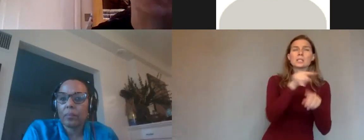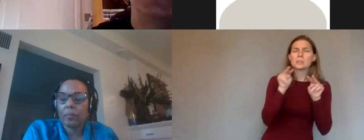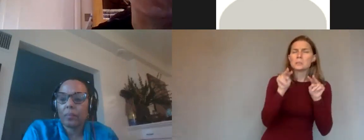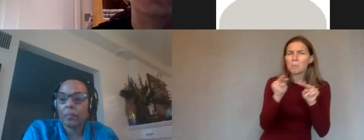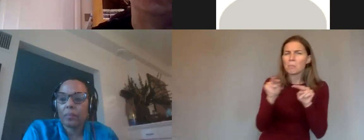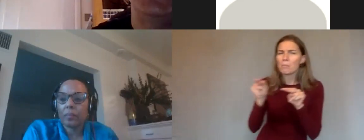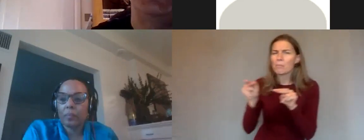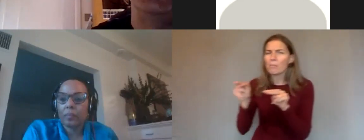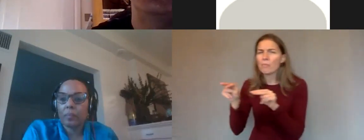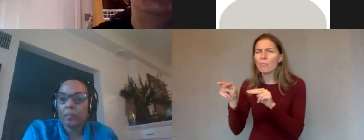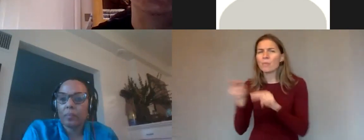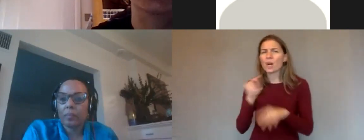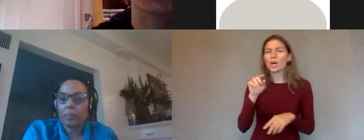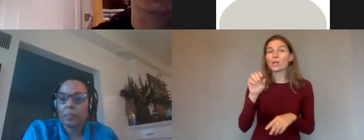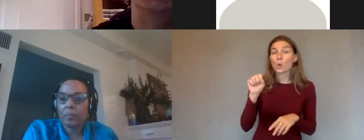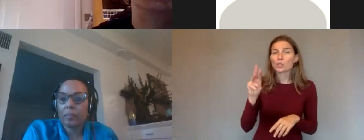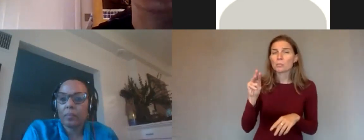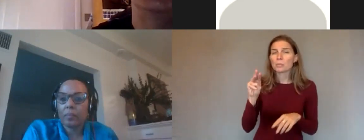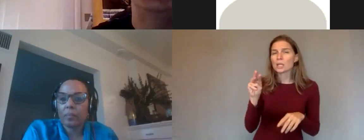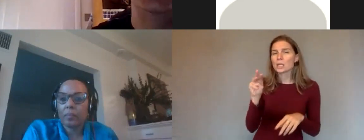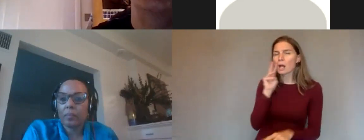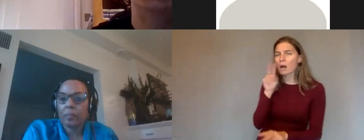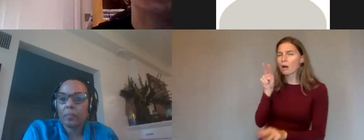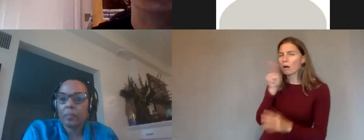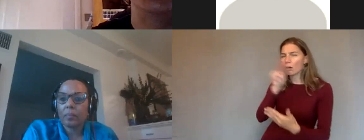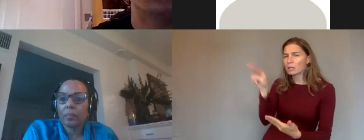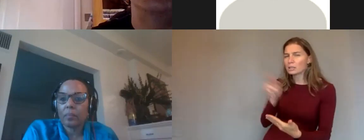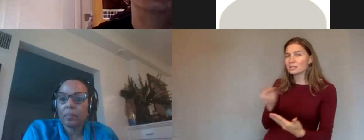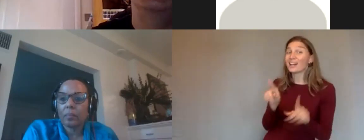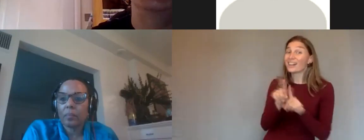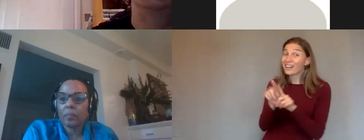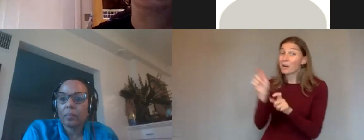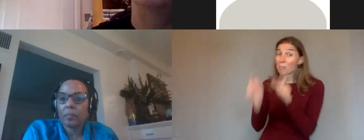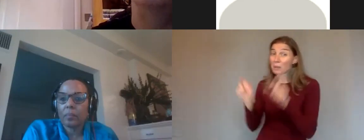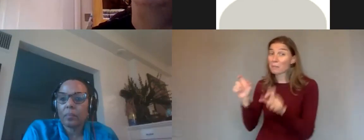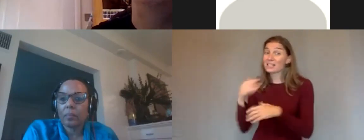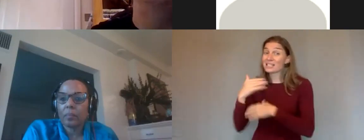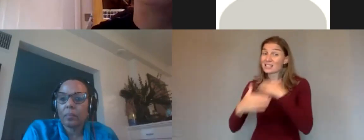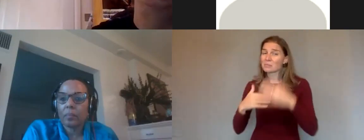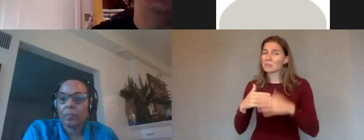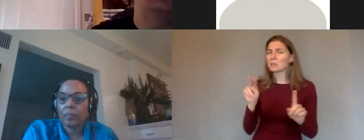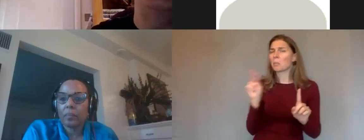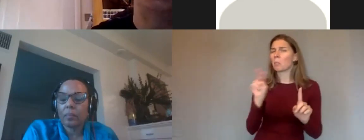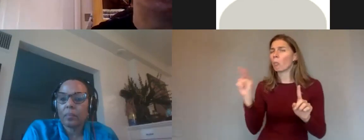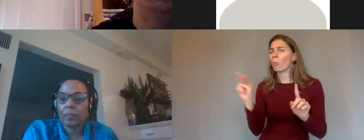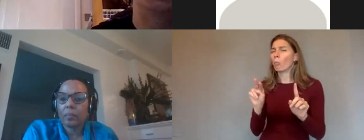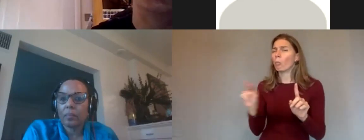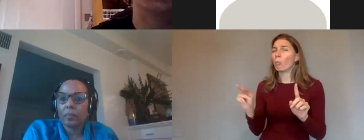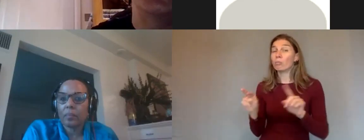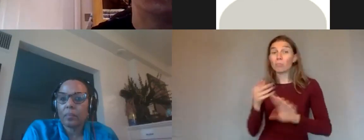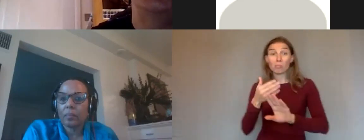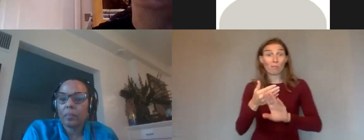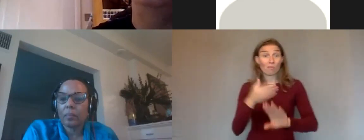kinds of things, including people with disabilities. So before you get into the